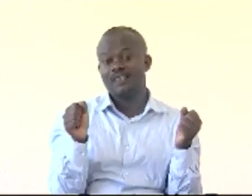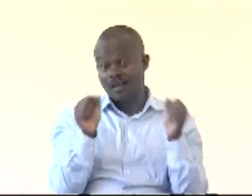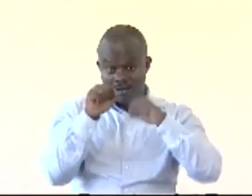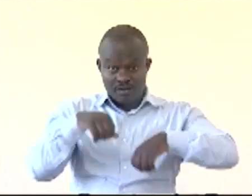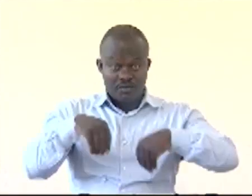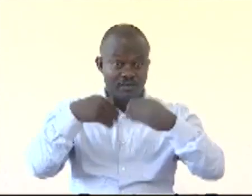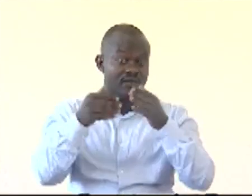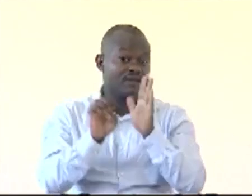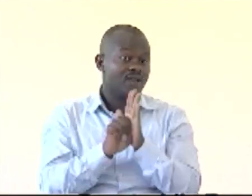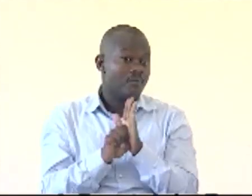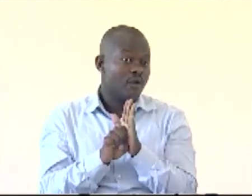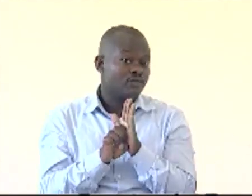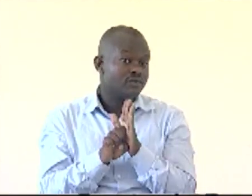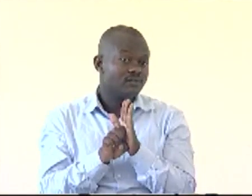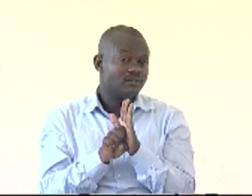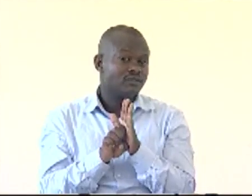examples?